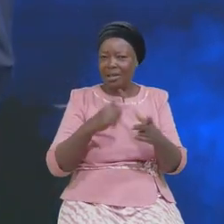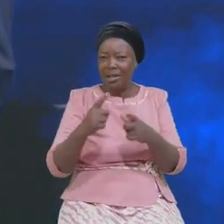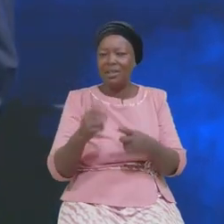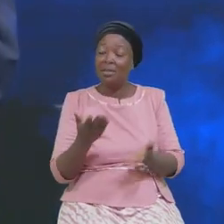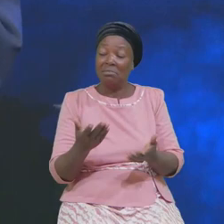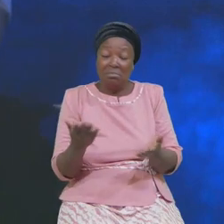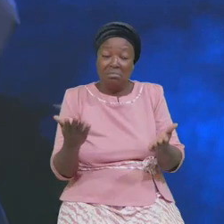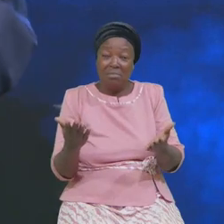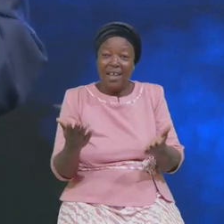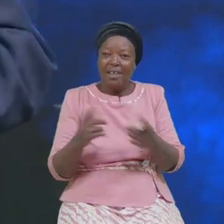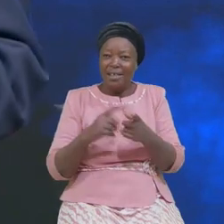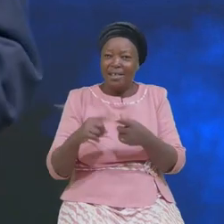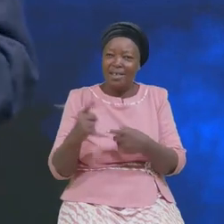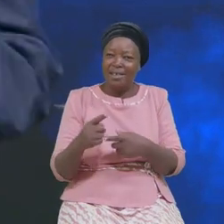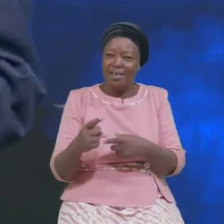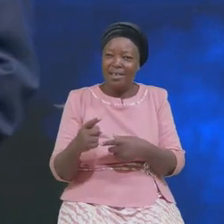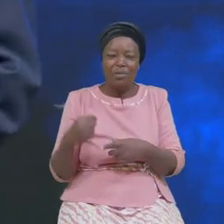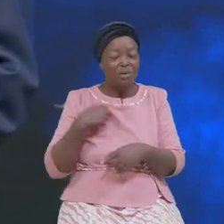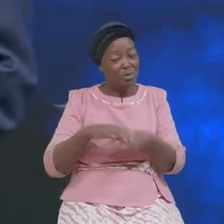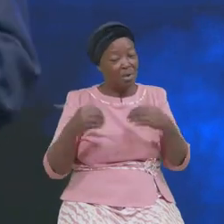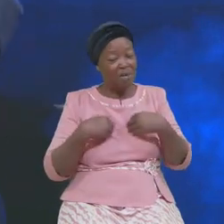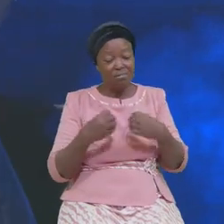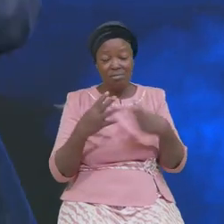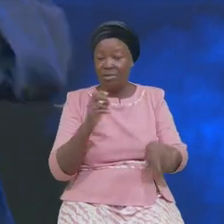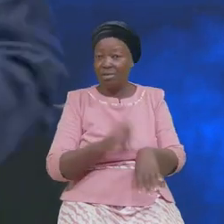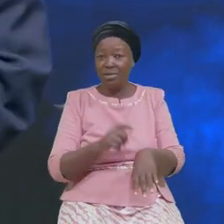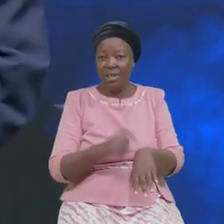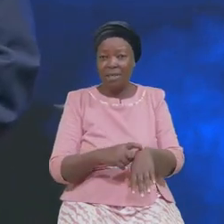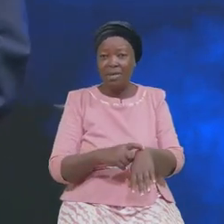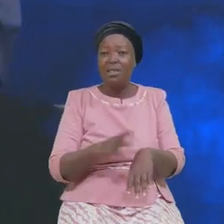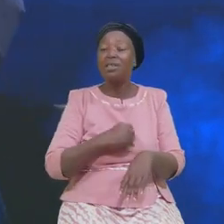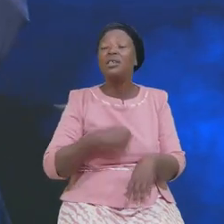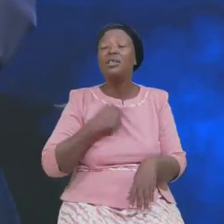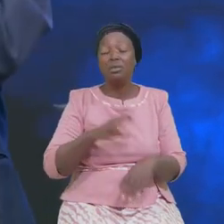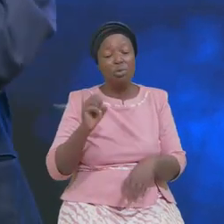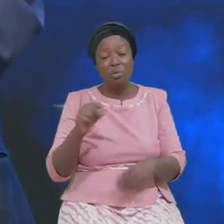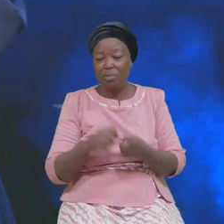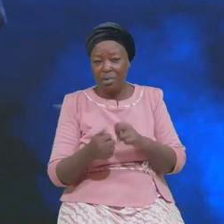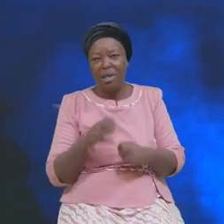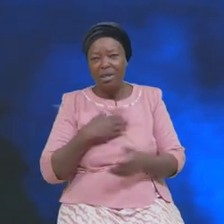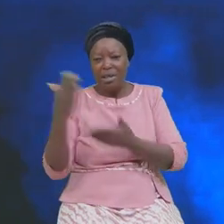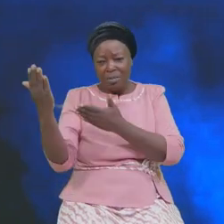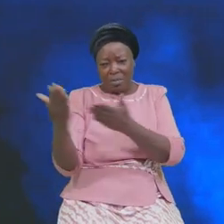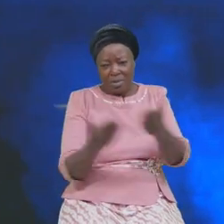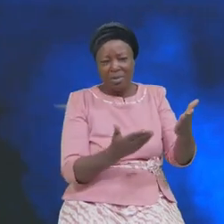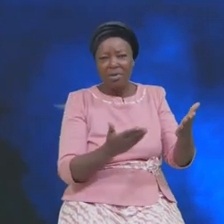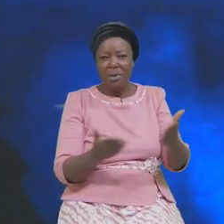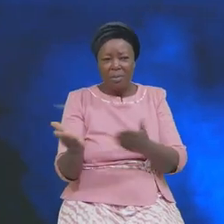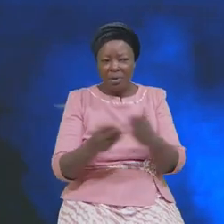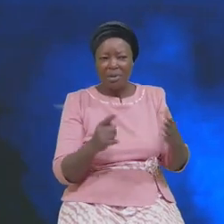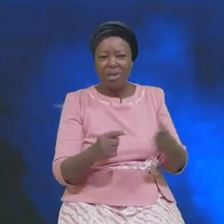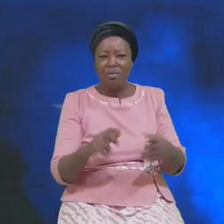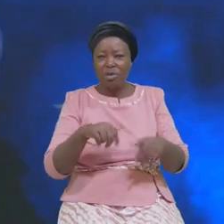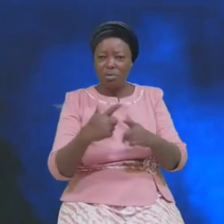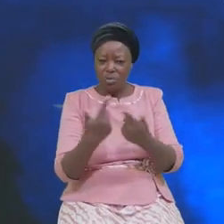said, just we don't have much time. They said it'll be very quick. And they brought them in batches, this batch and